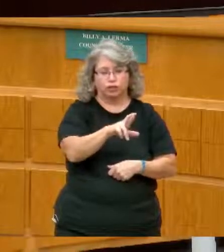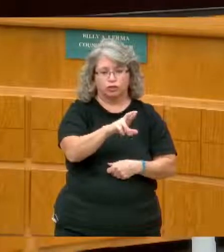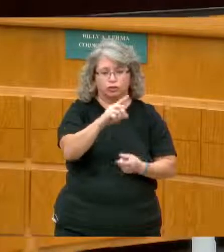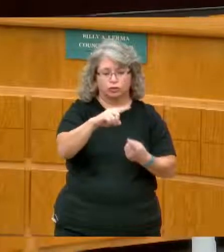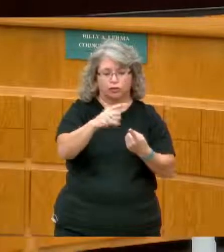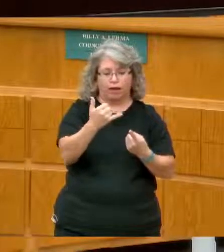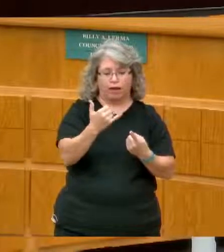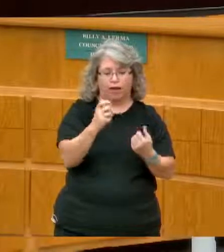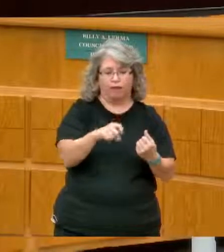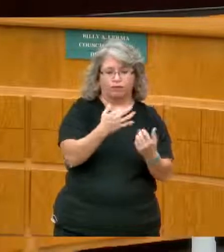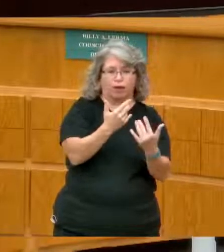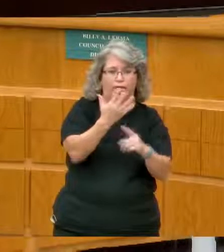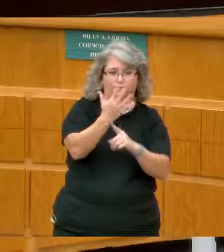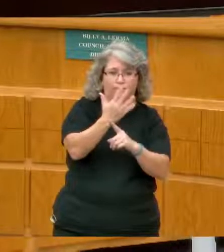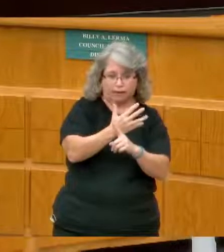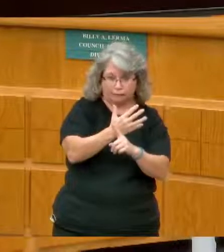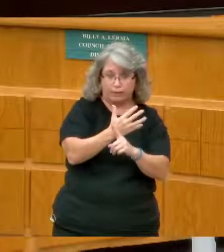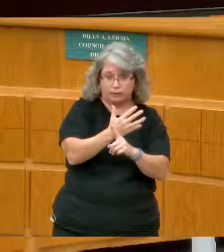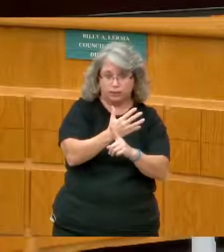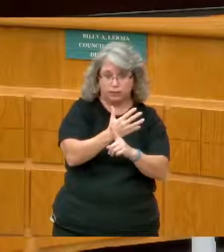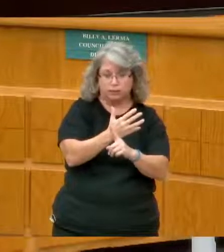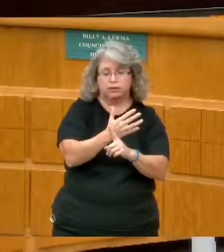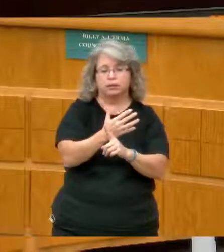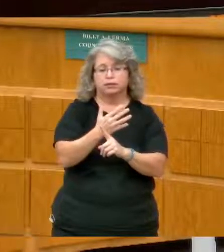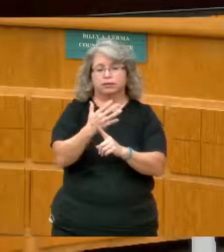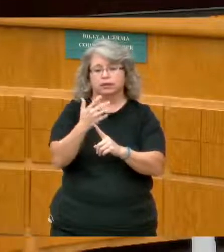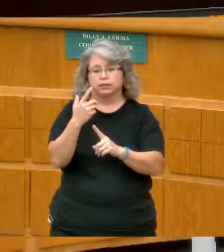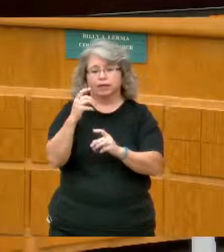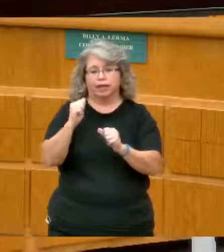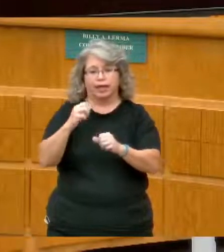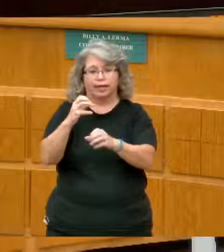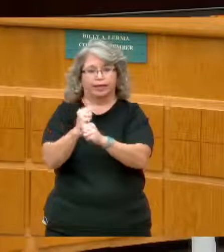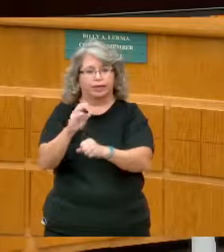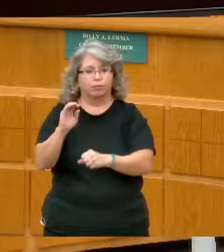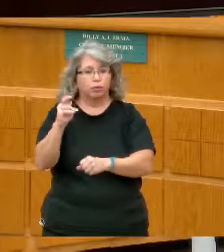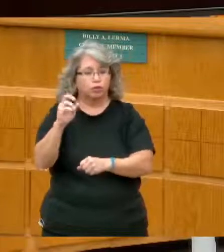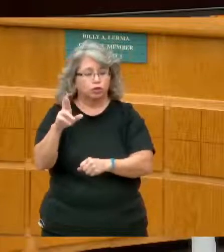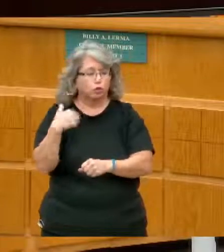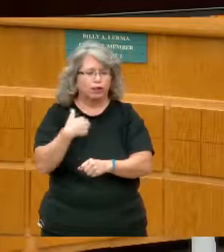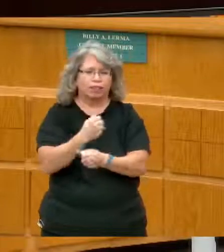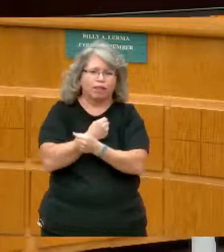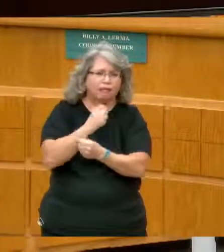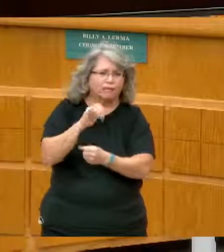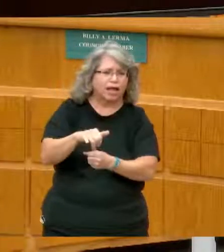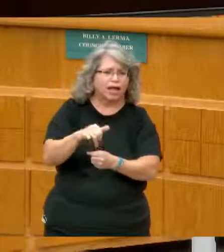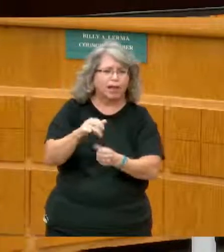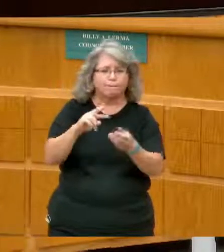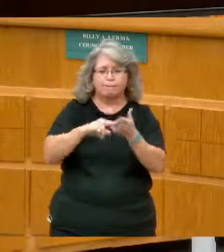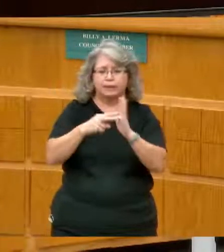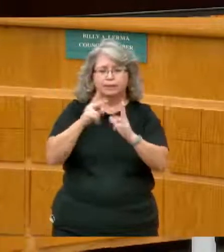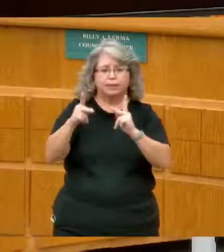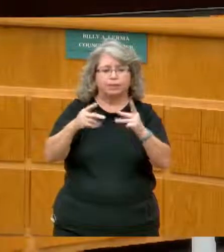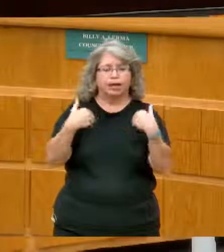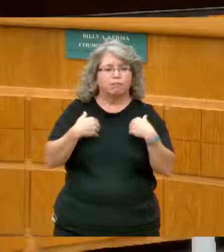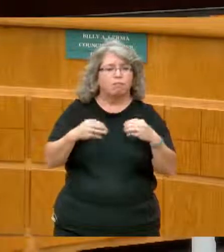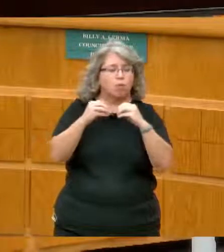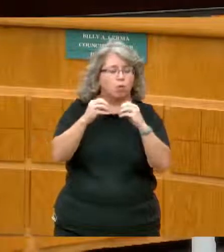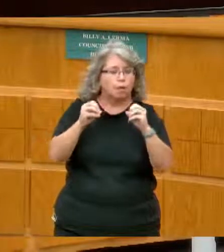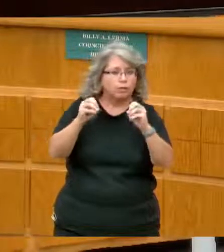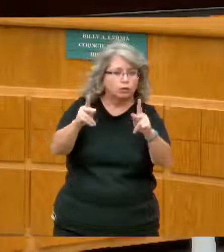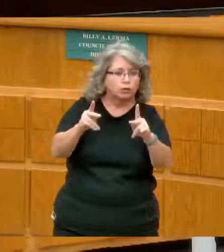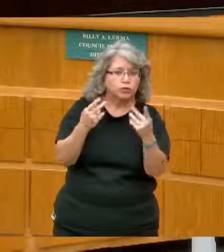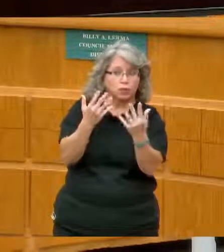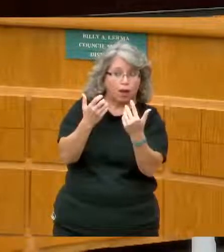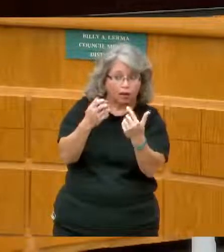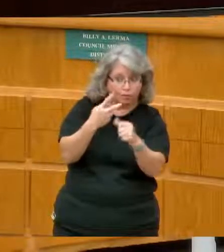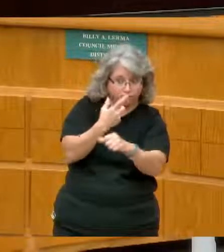months, which was at 6 months before. We love that because that gives people more chances who want the vaccine to go